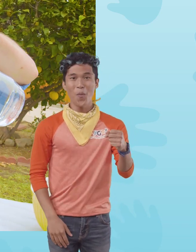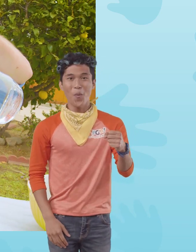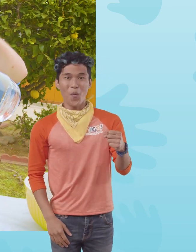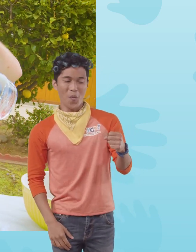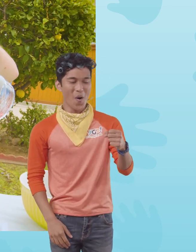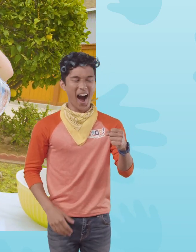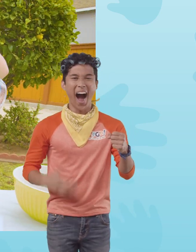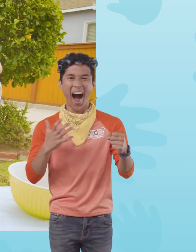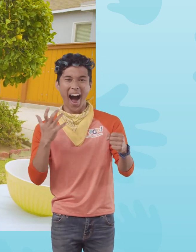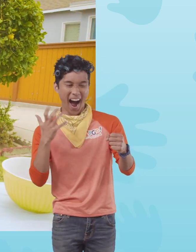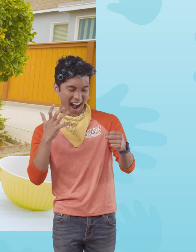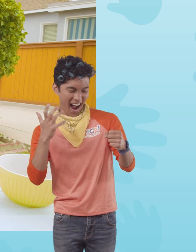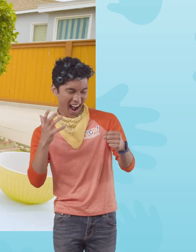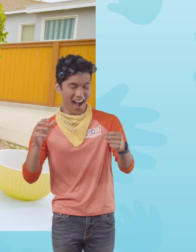Whoa!